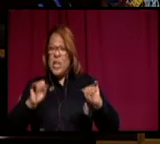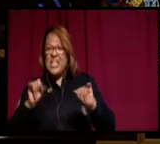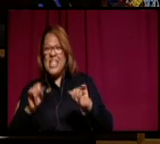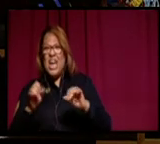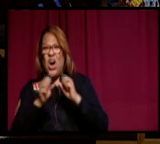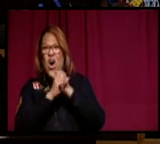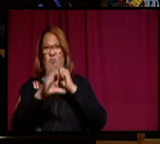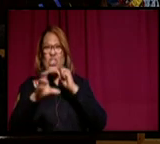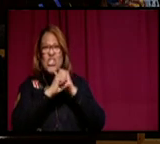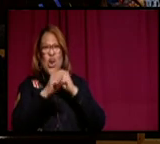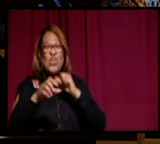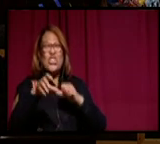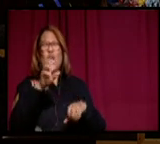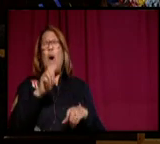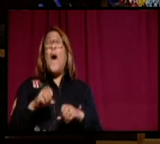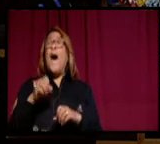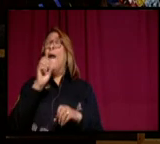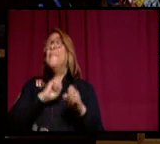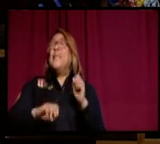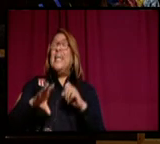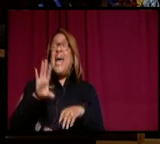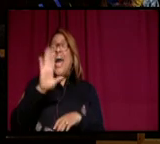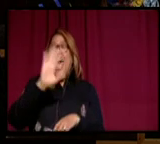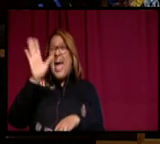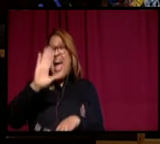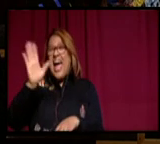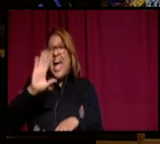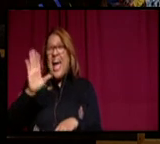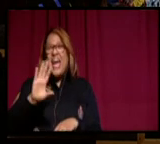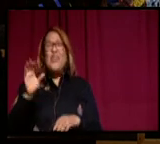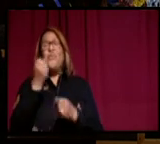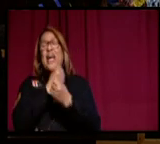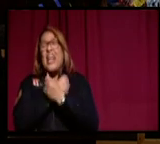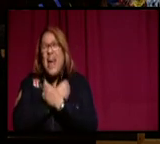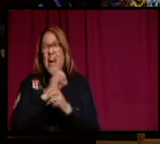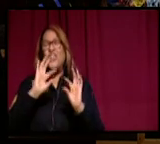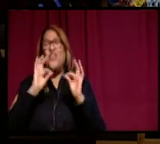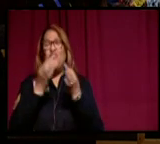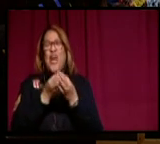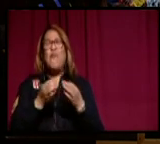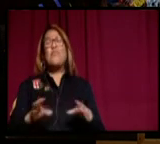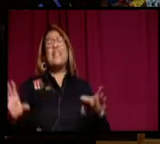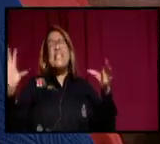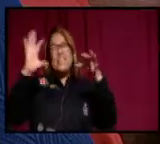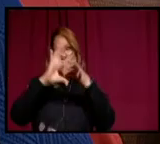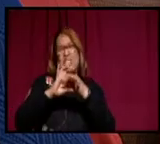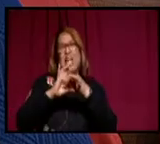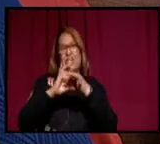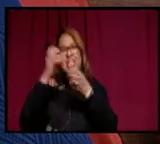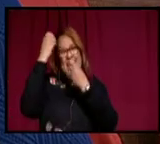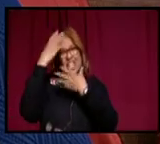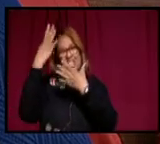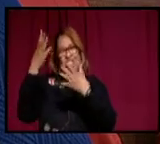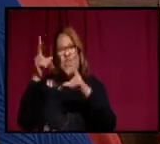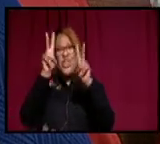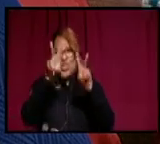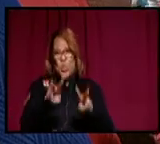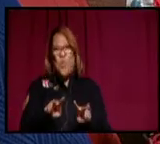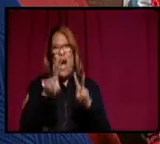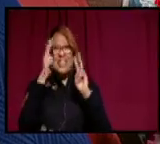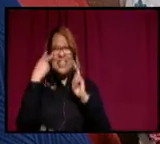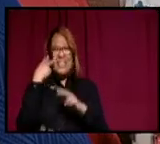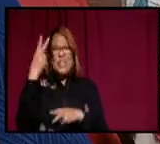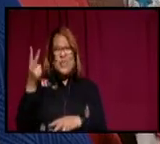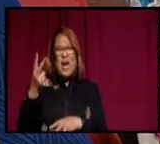to Facebook. We love you, family. Please, please reach out to us. Let us know that you're watching. You can